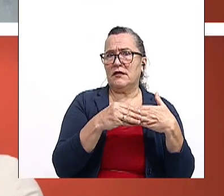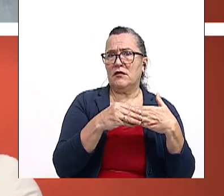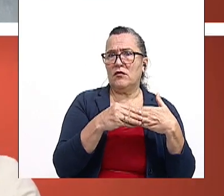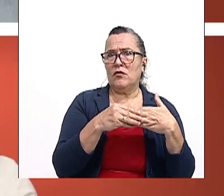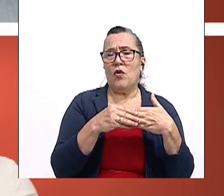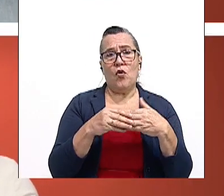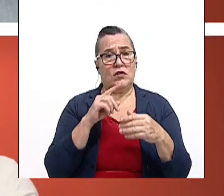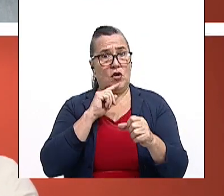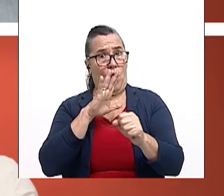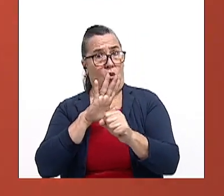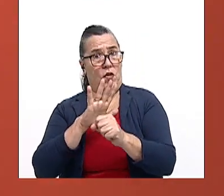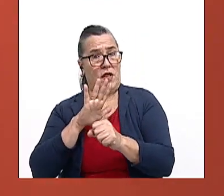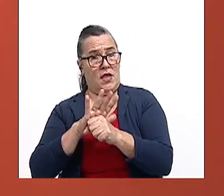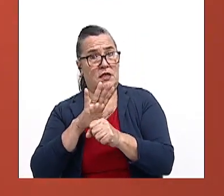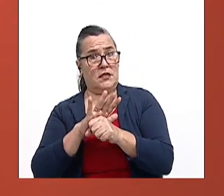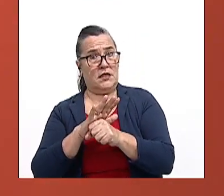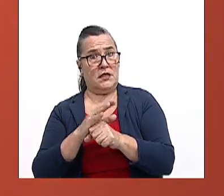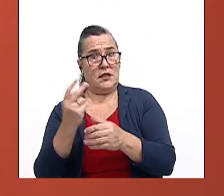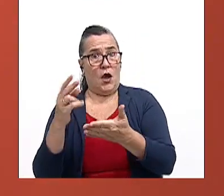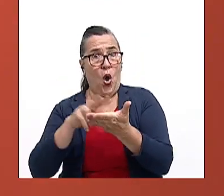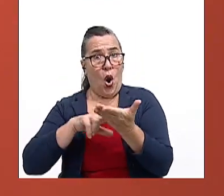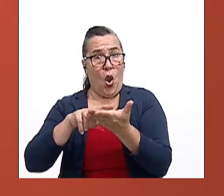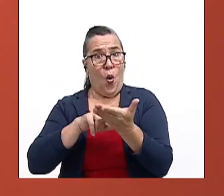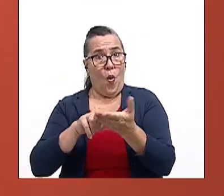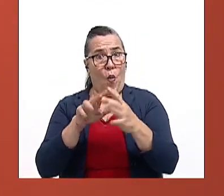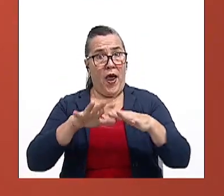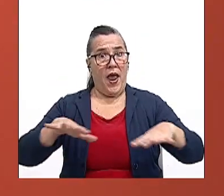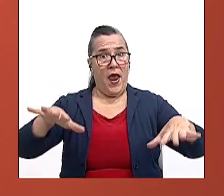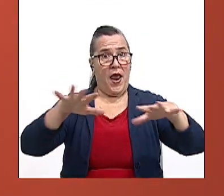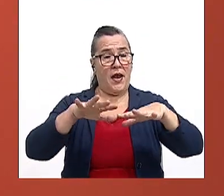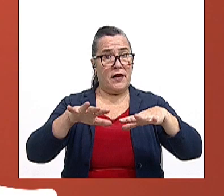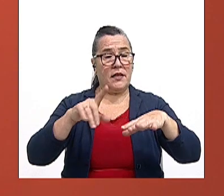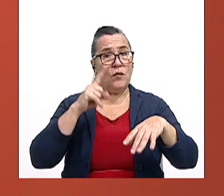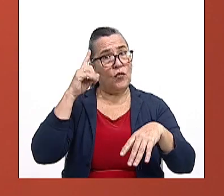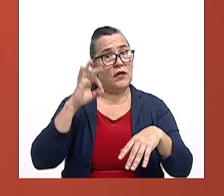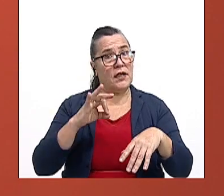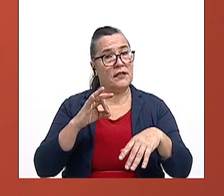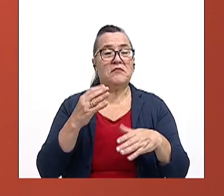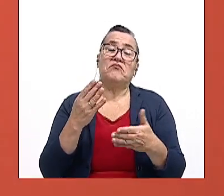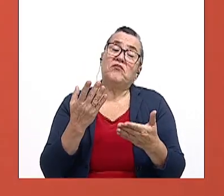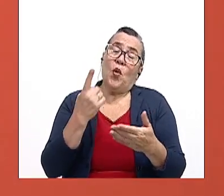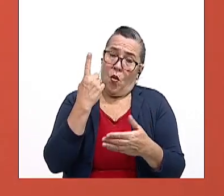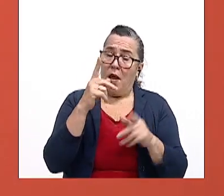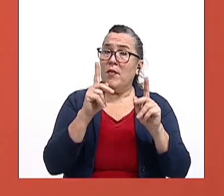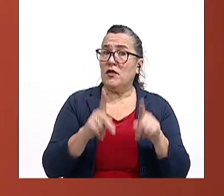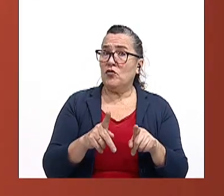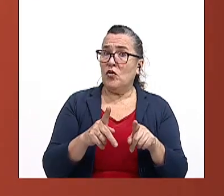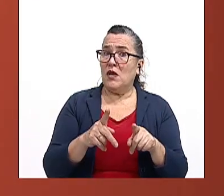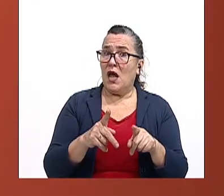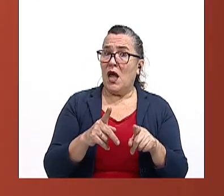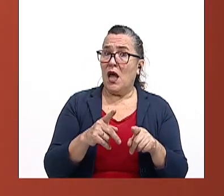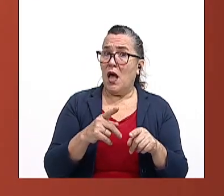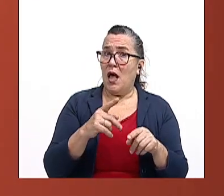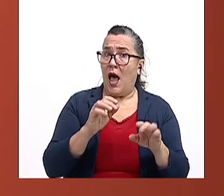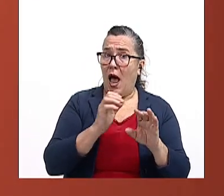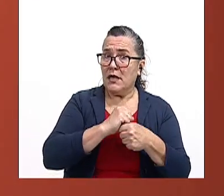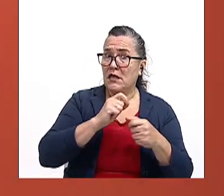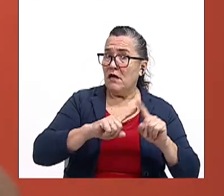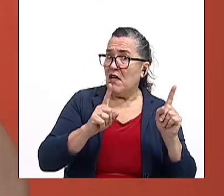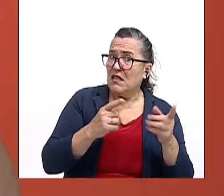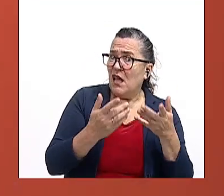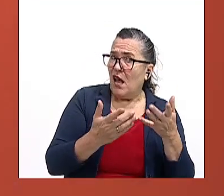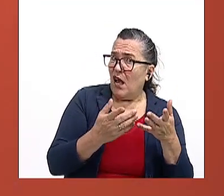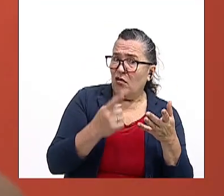green as you think you are? Sometimes it may seem like one person can't make a difference, but it's not just one